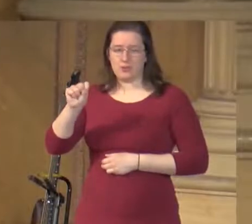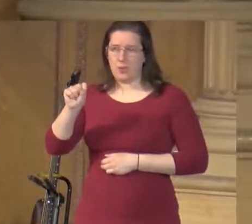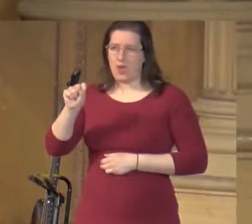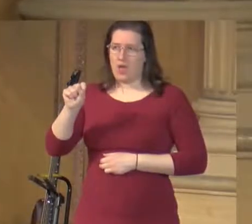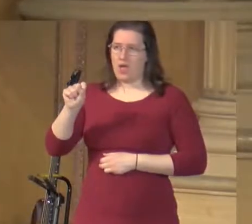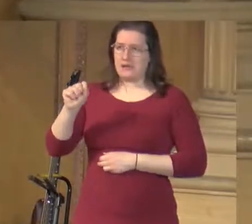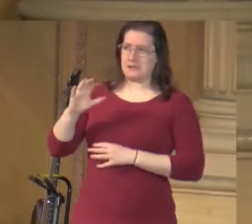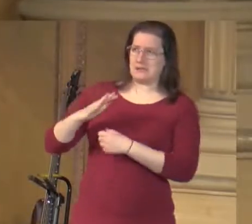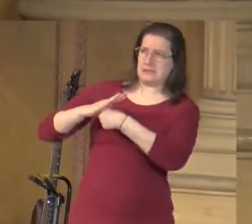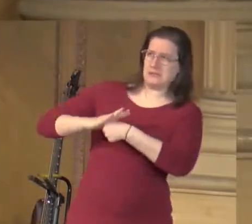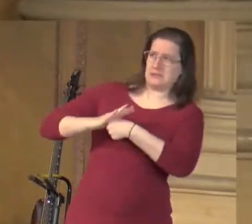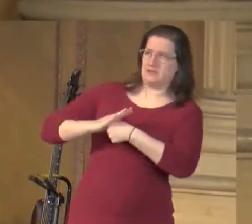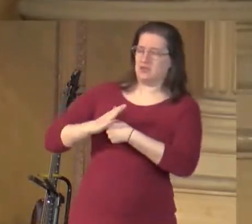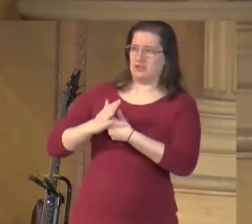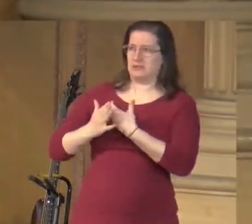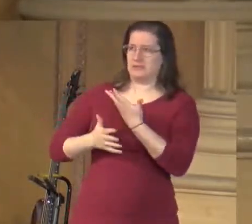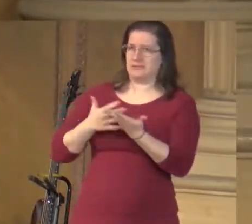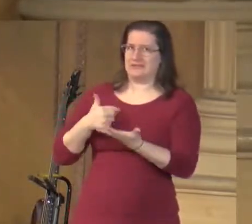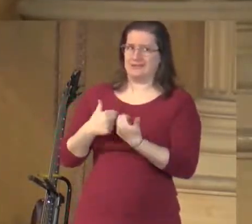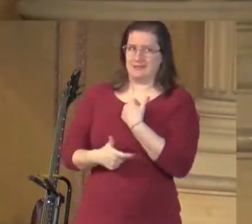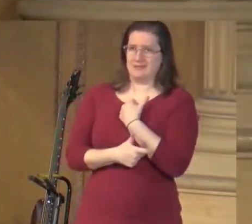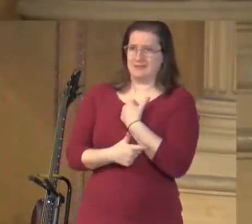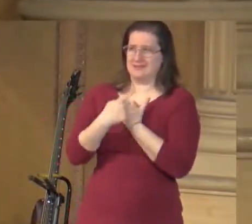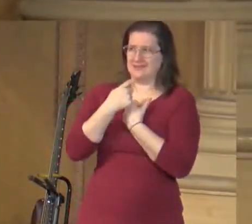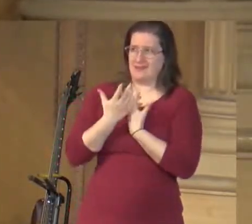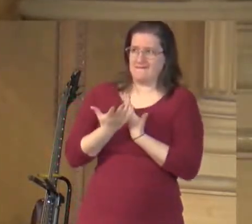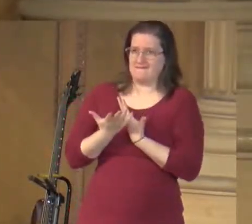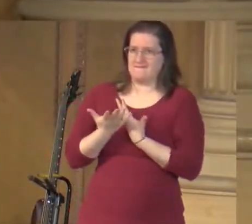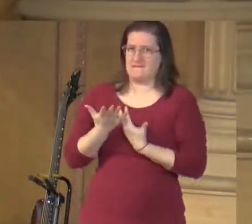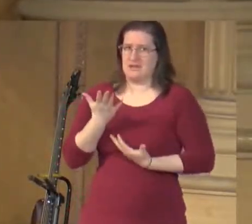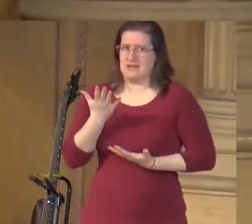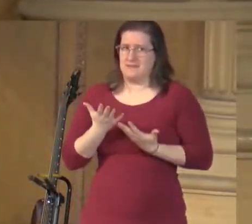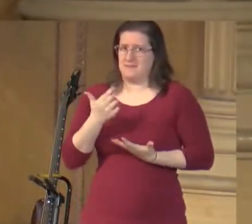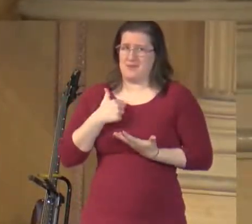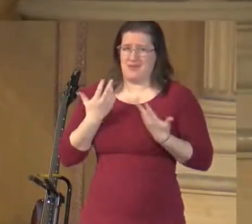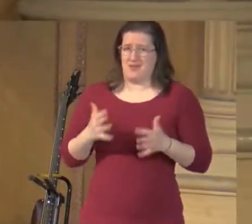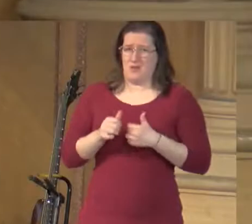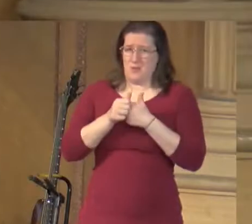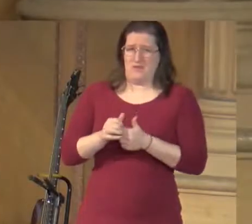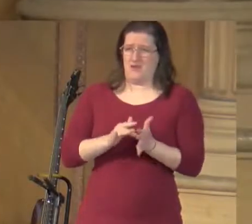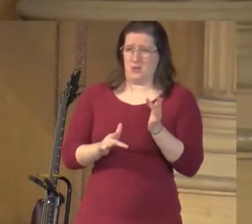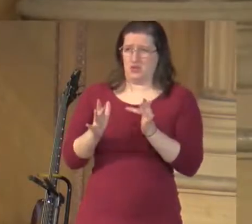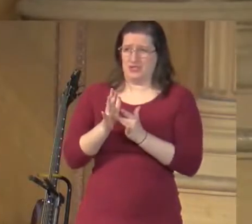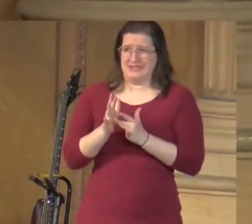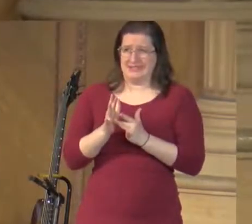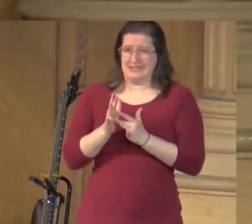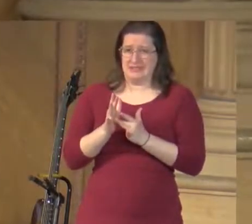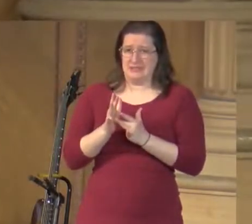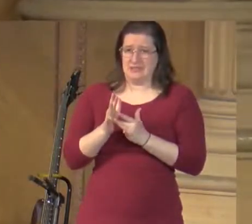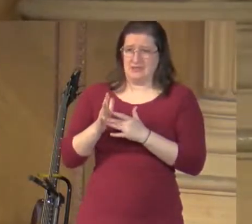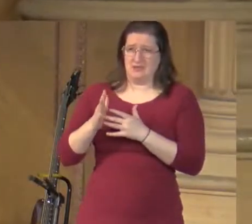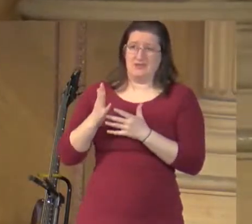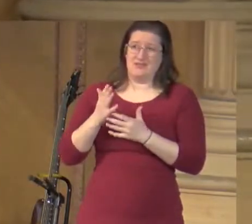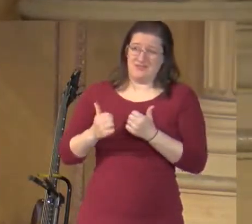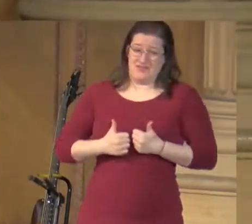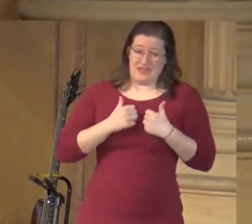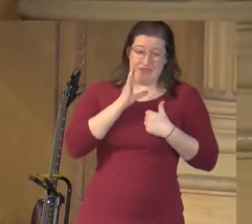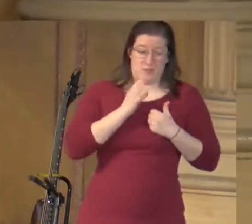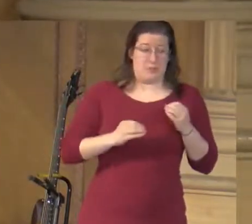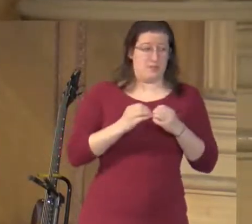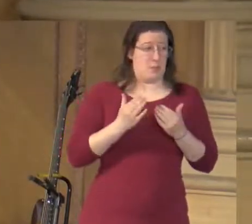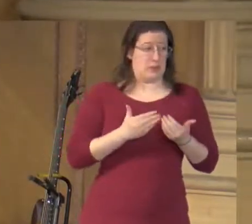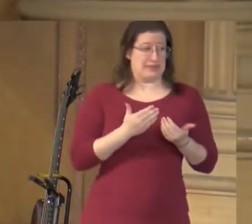and the temptation is to say well I don't know if I want to be a Christian then. Life would be easier